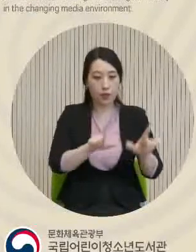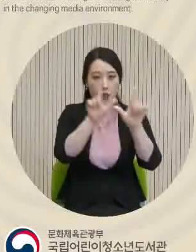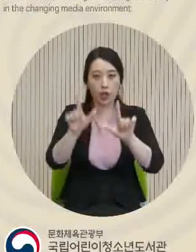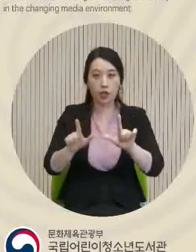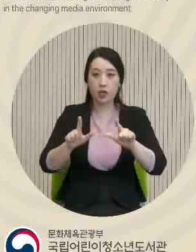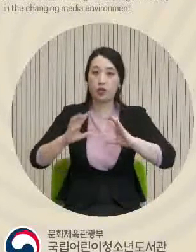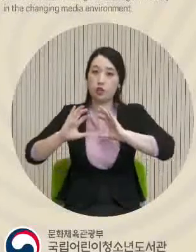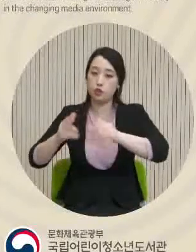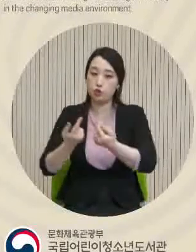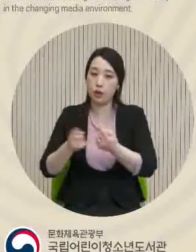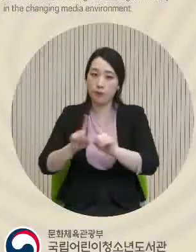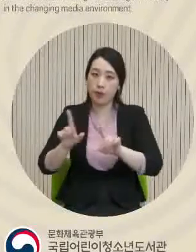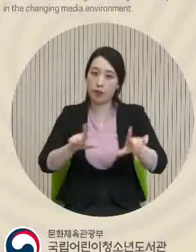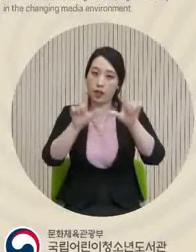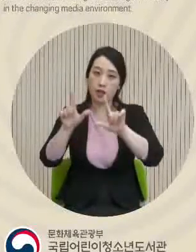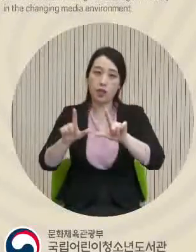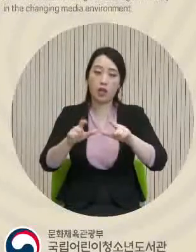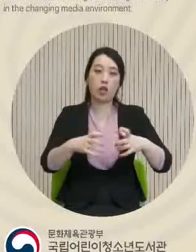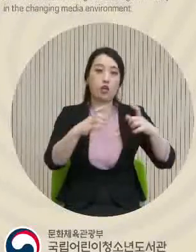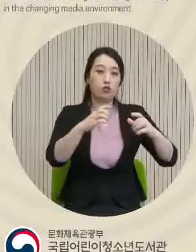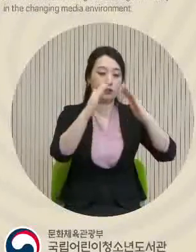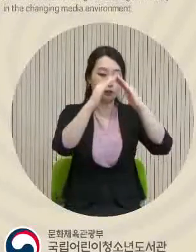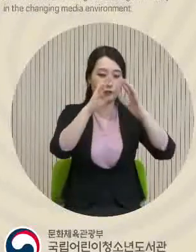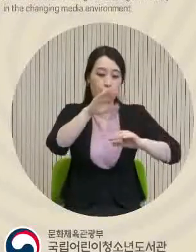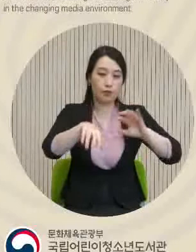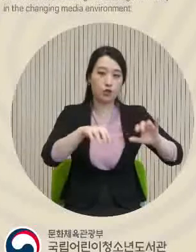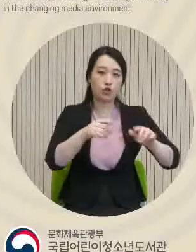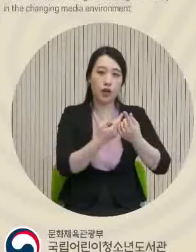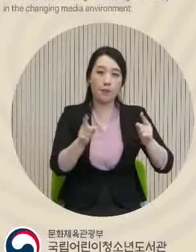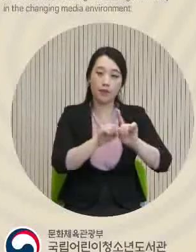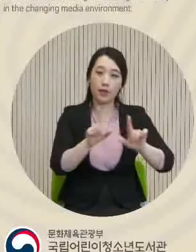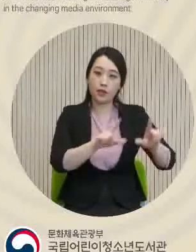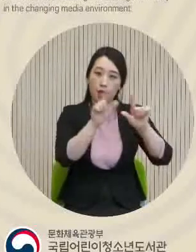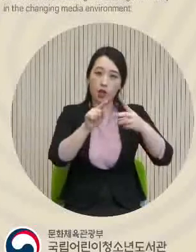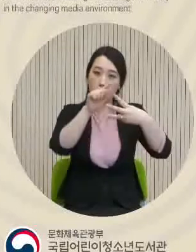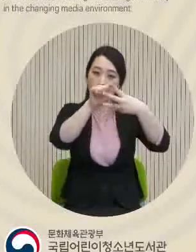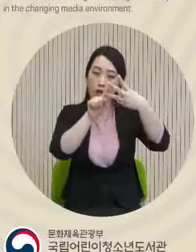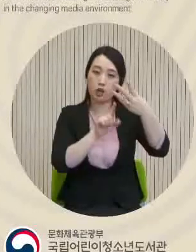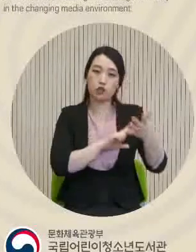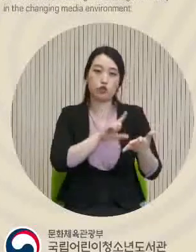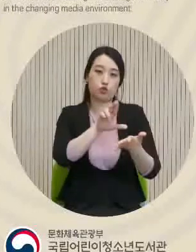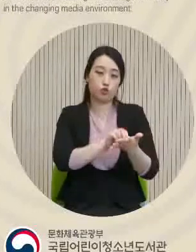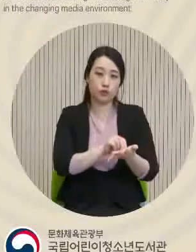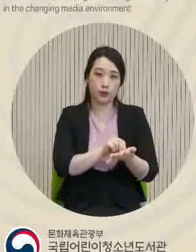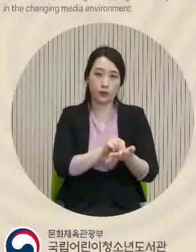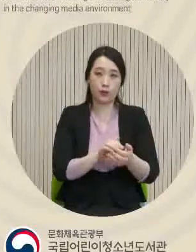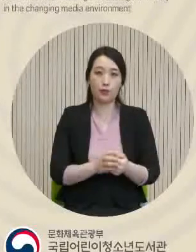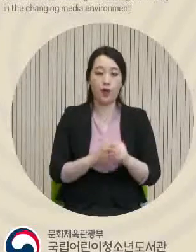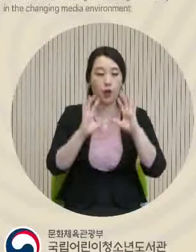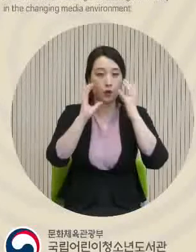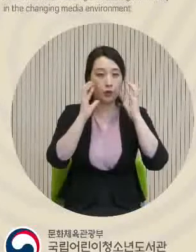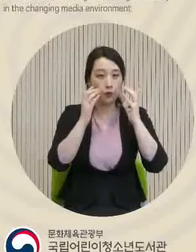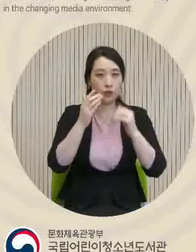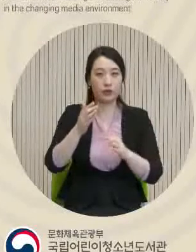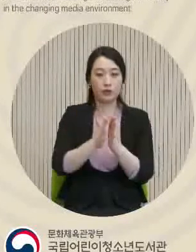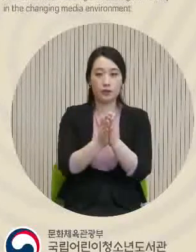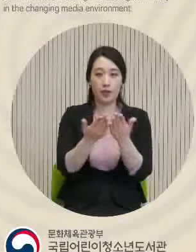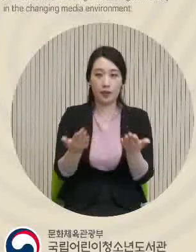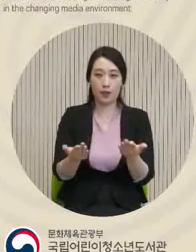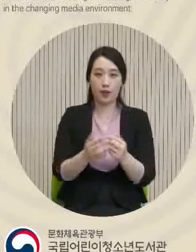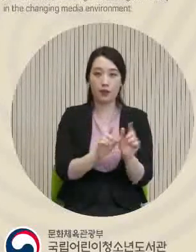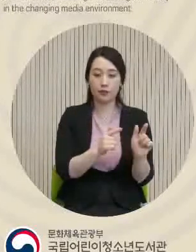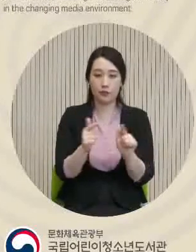Live with animals, live with the earth, and live with the neighbors. These are the three themes that we